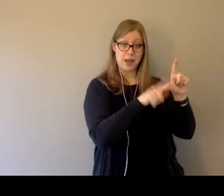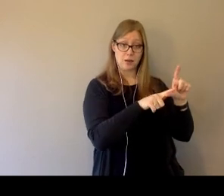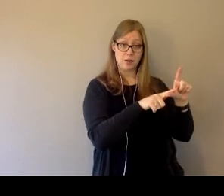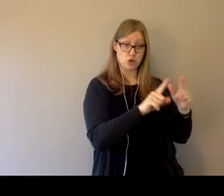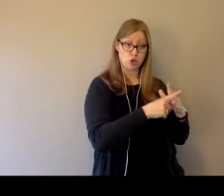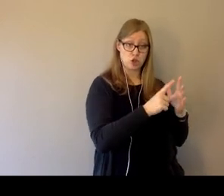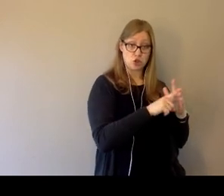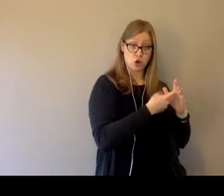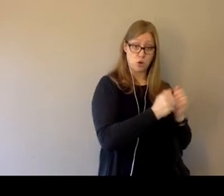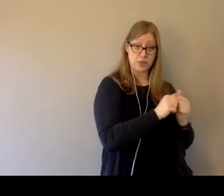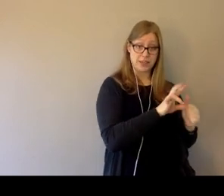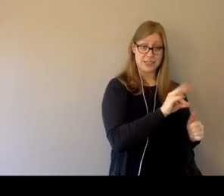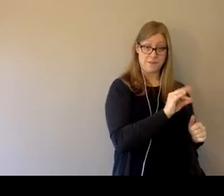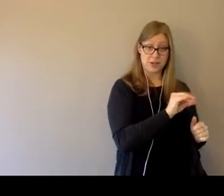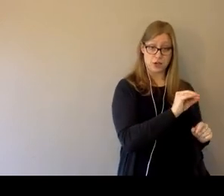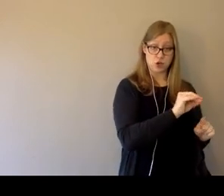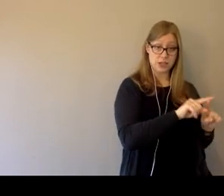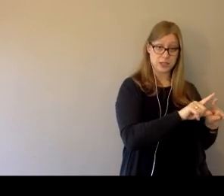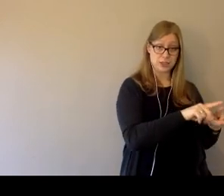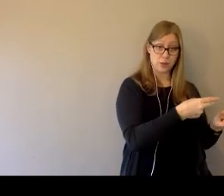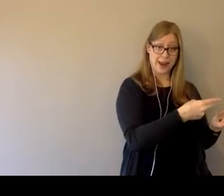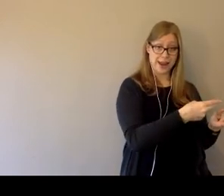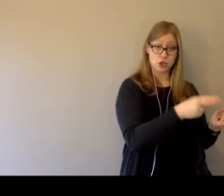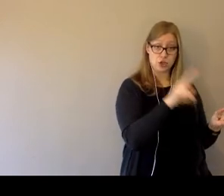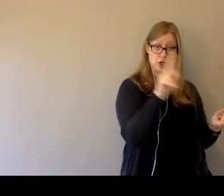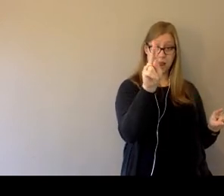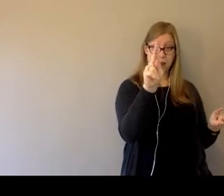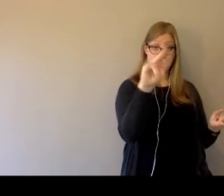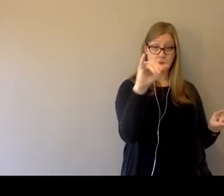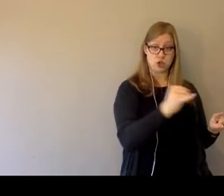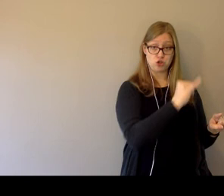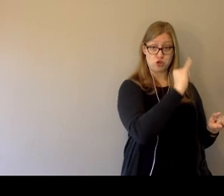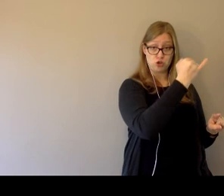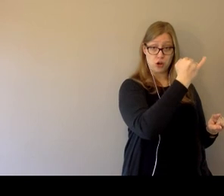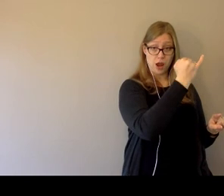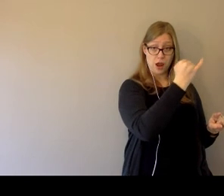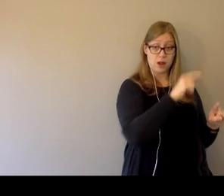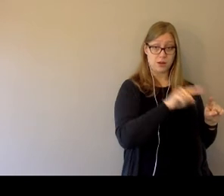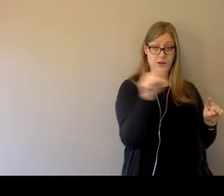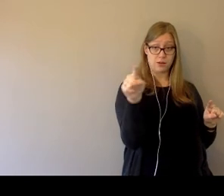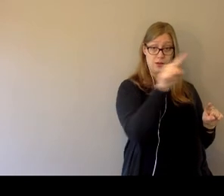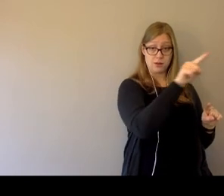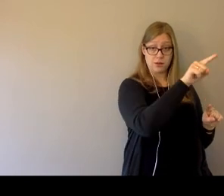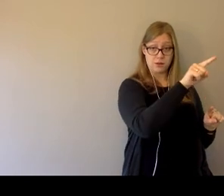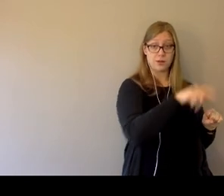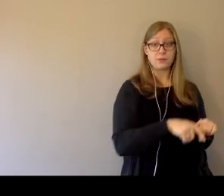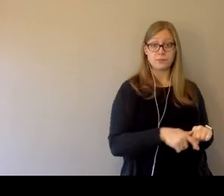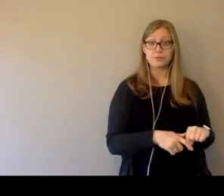70-degree angle, and I'm going to do HKJ. So it's similar